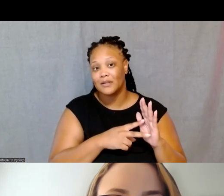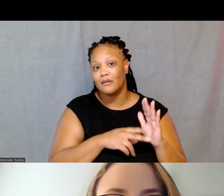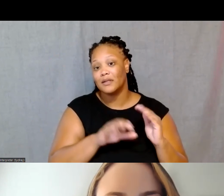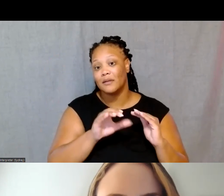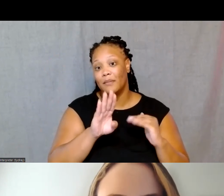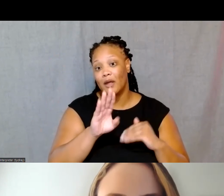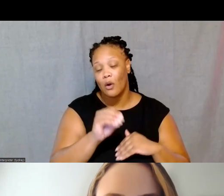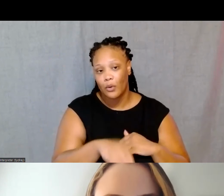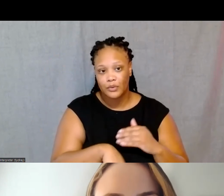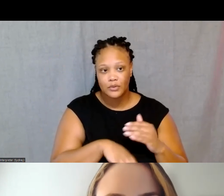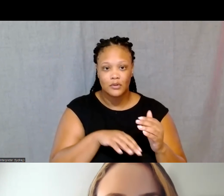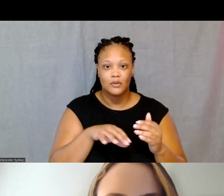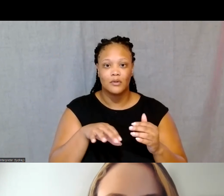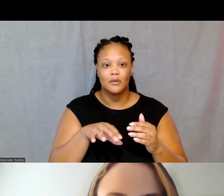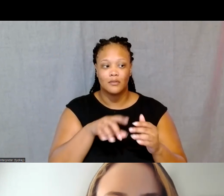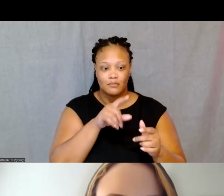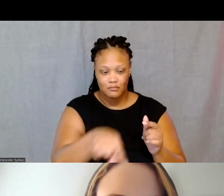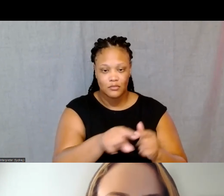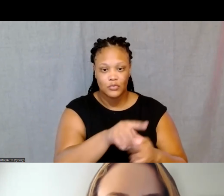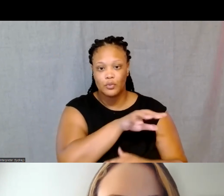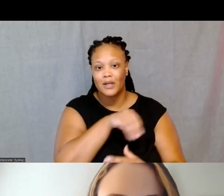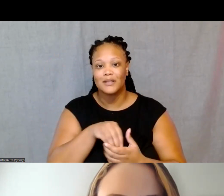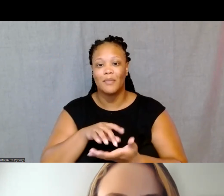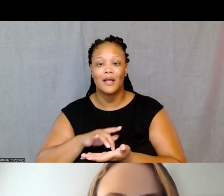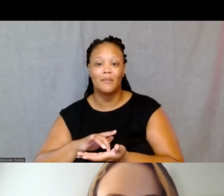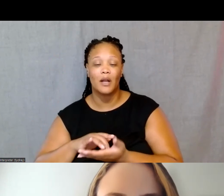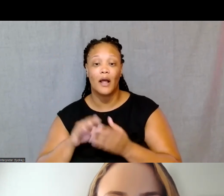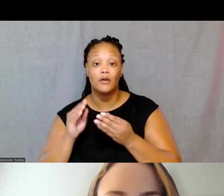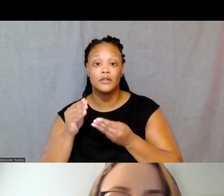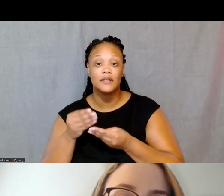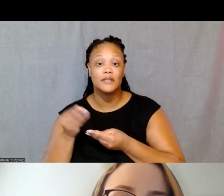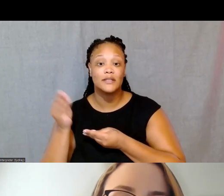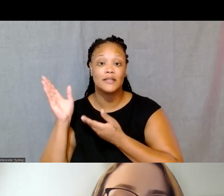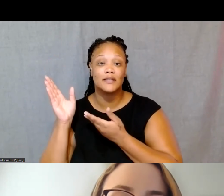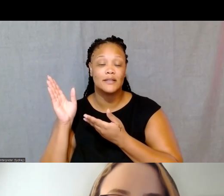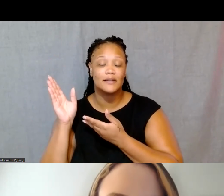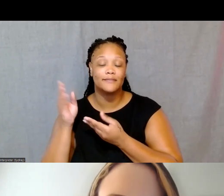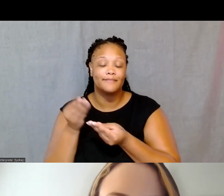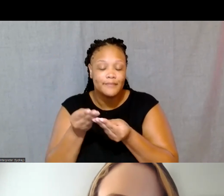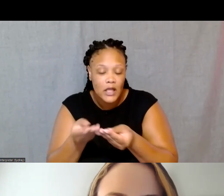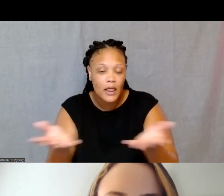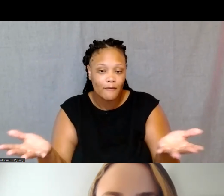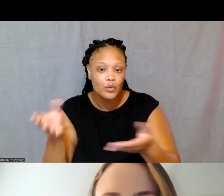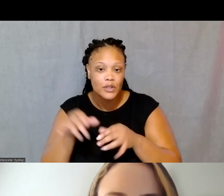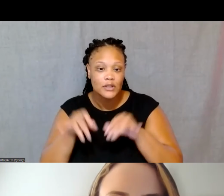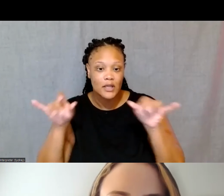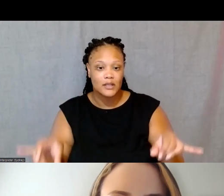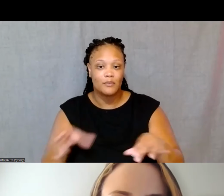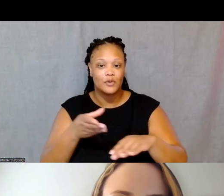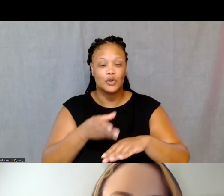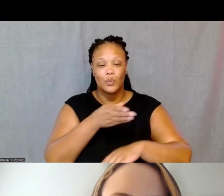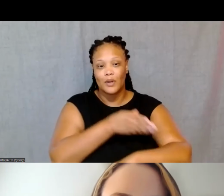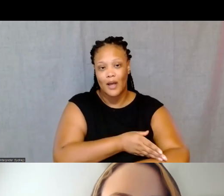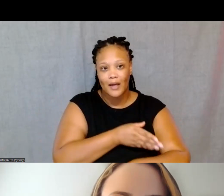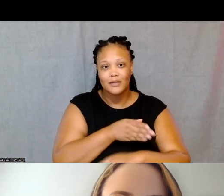to participate in the Medi-Cal delivery system as the state implements CalAIM and specifically enhanced care management and community